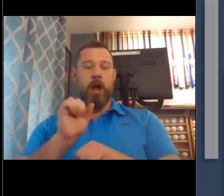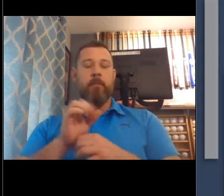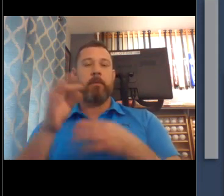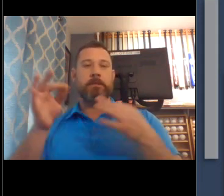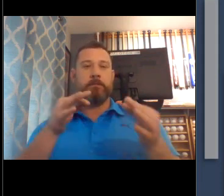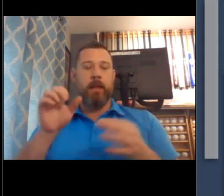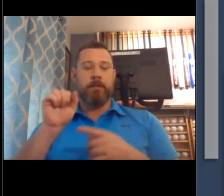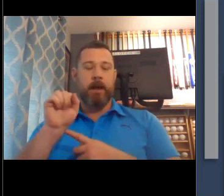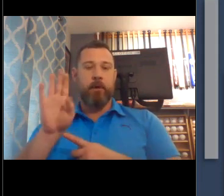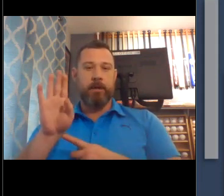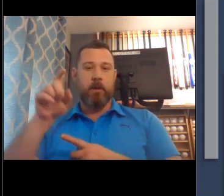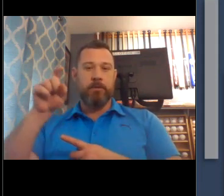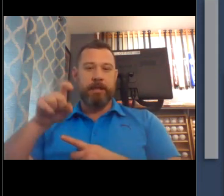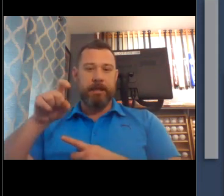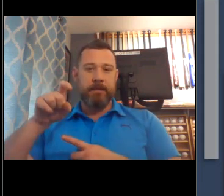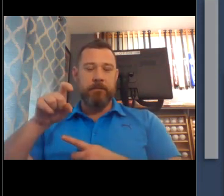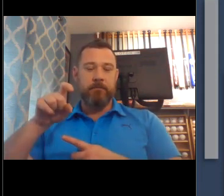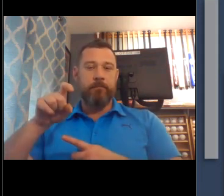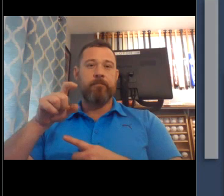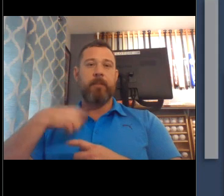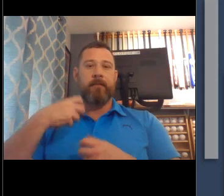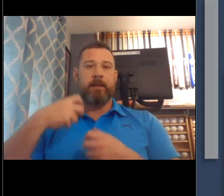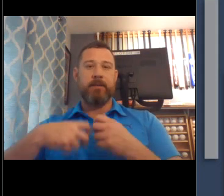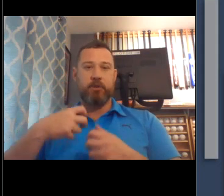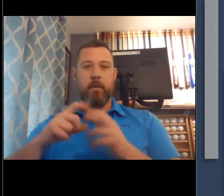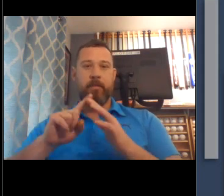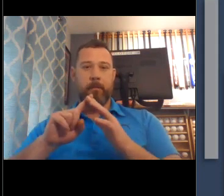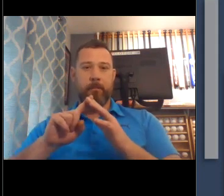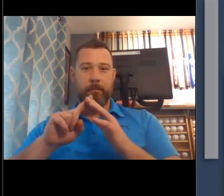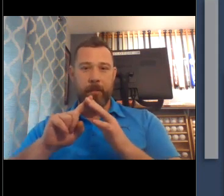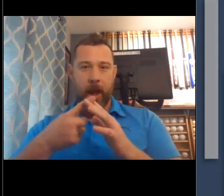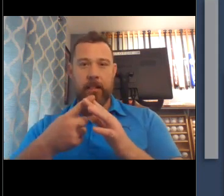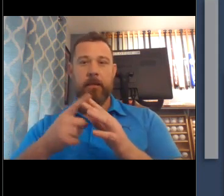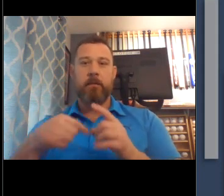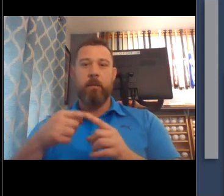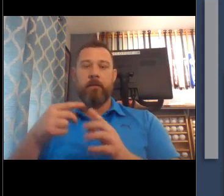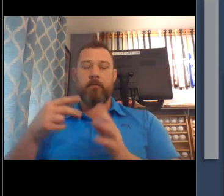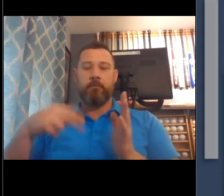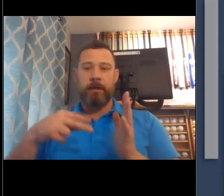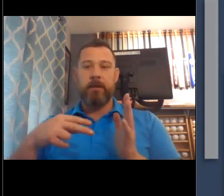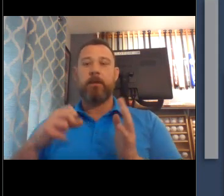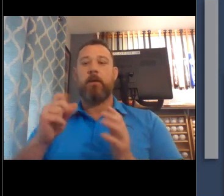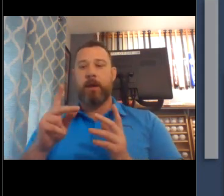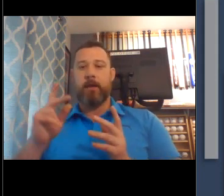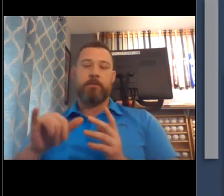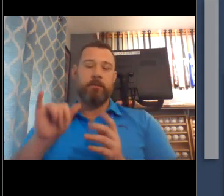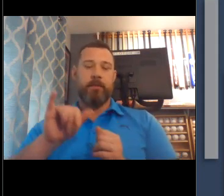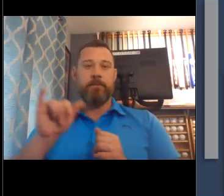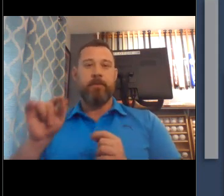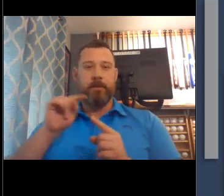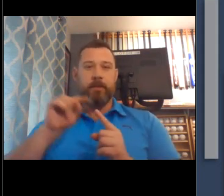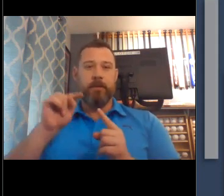needs. I did have an issue with the pilot when he was reading off all at the beginning. Okay, we got this, check this, check this. Max gross